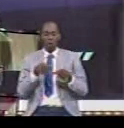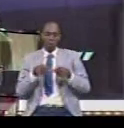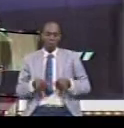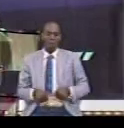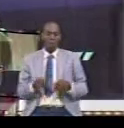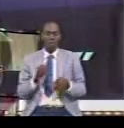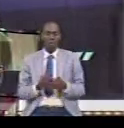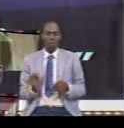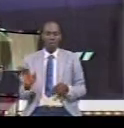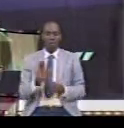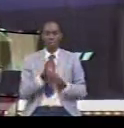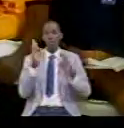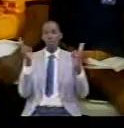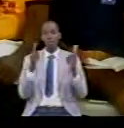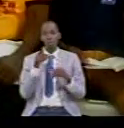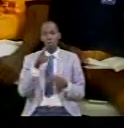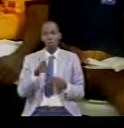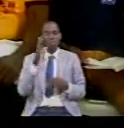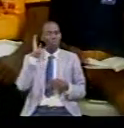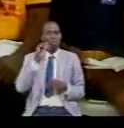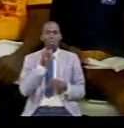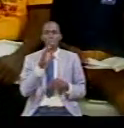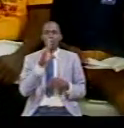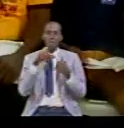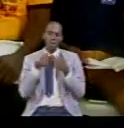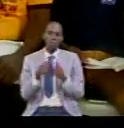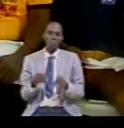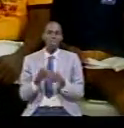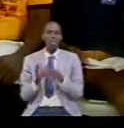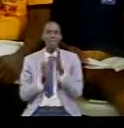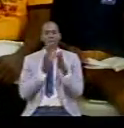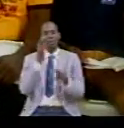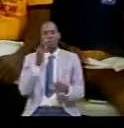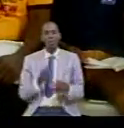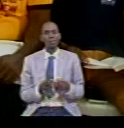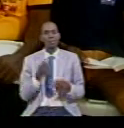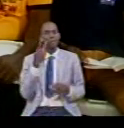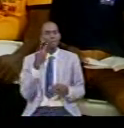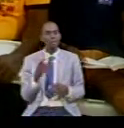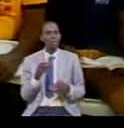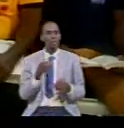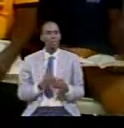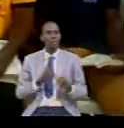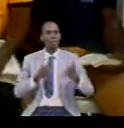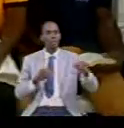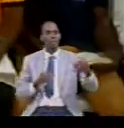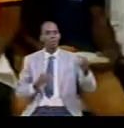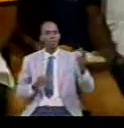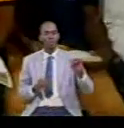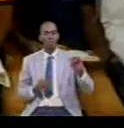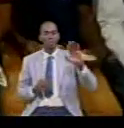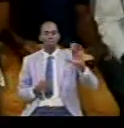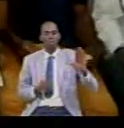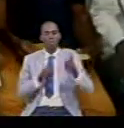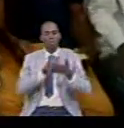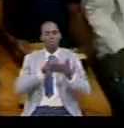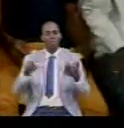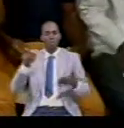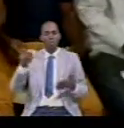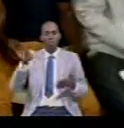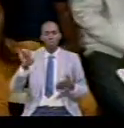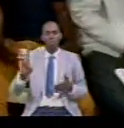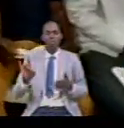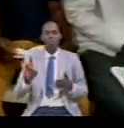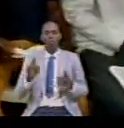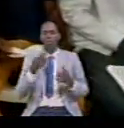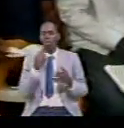in their victory, you will not be lost in Jesus' name. It says in chapter 5 and verse 28, it says,